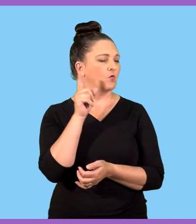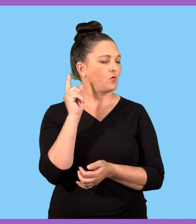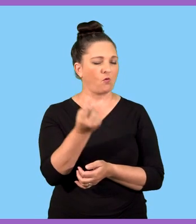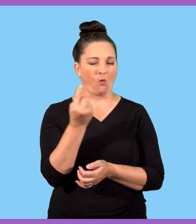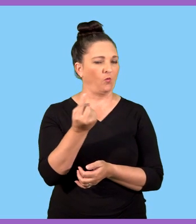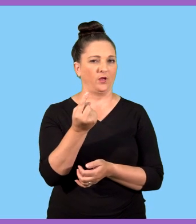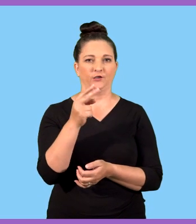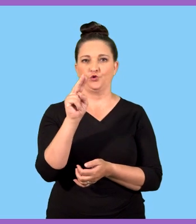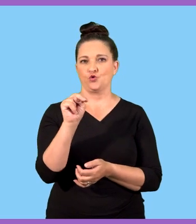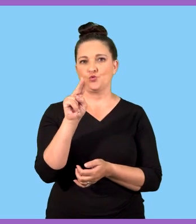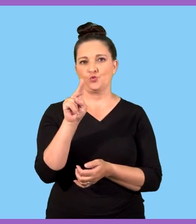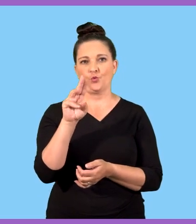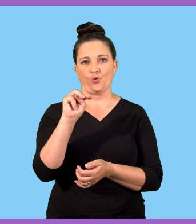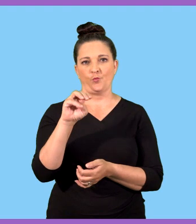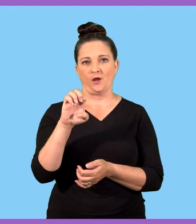is always numerical.